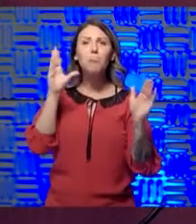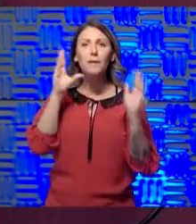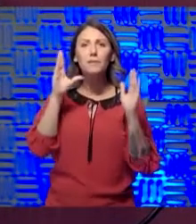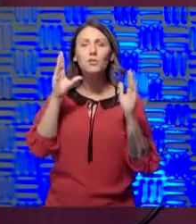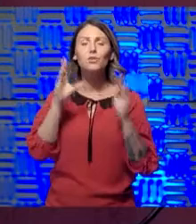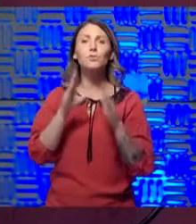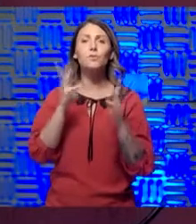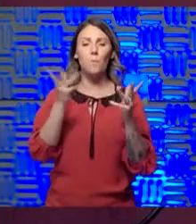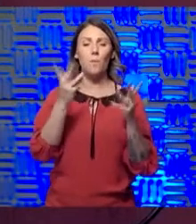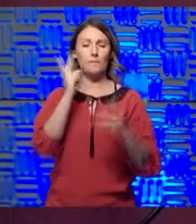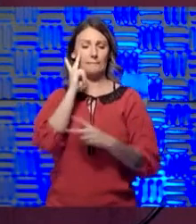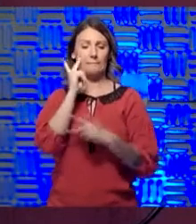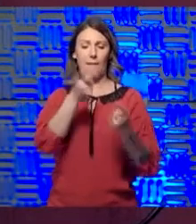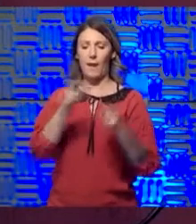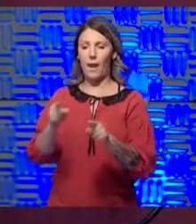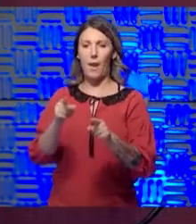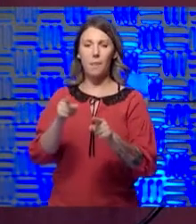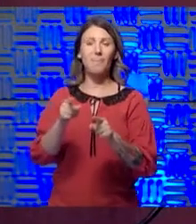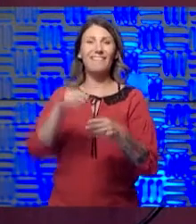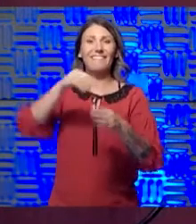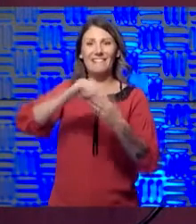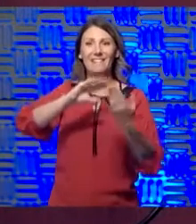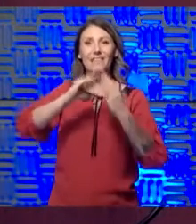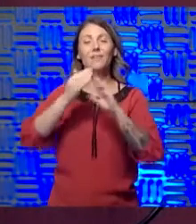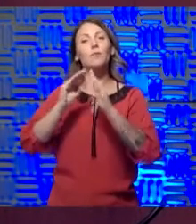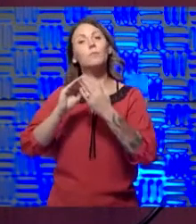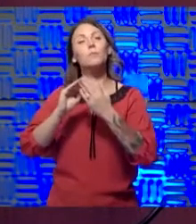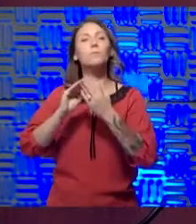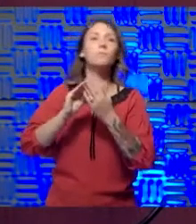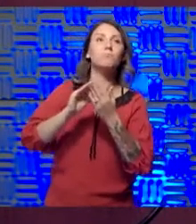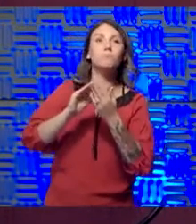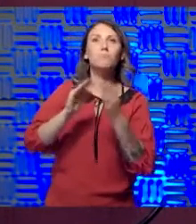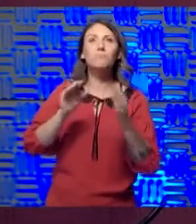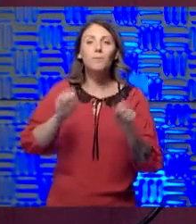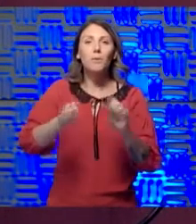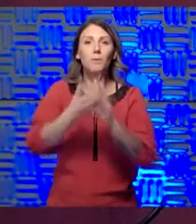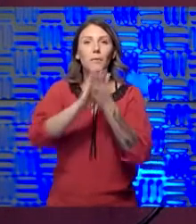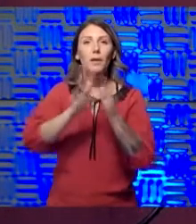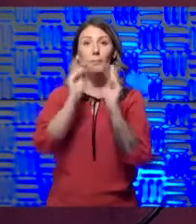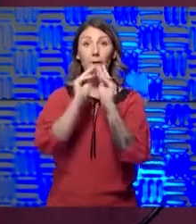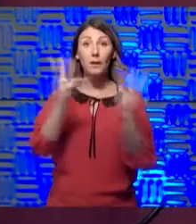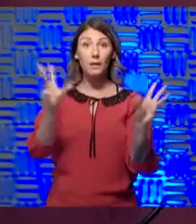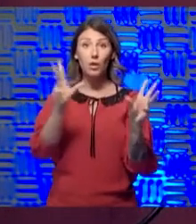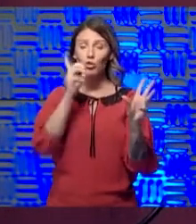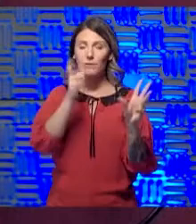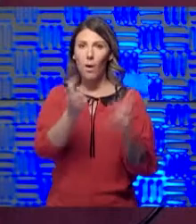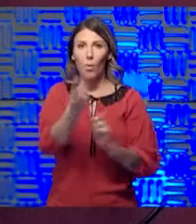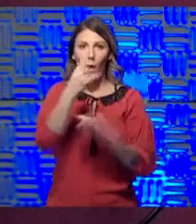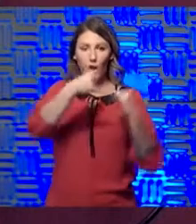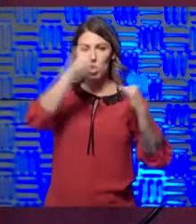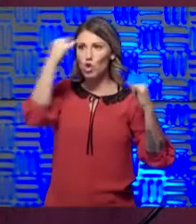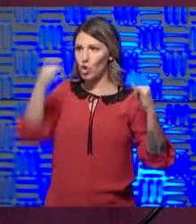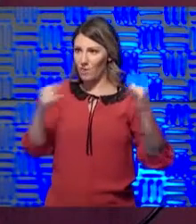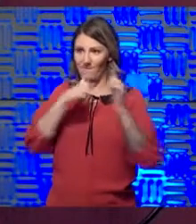what we see happening in our communities, it's probably become very clear that there's not a single curve.